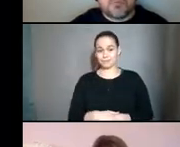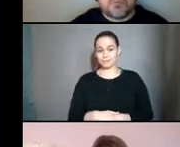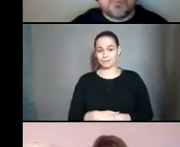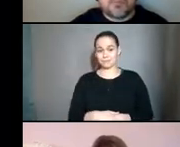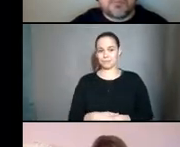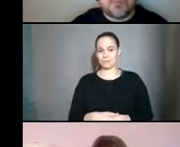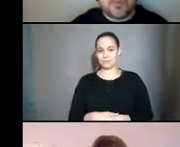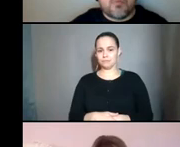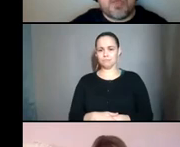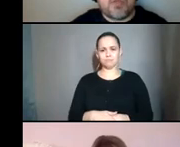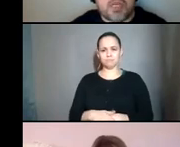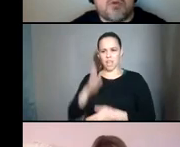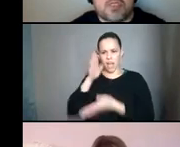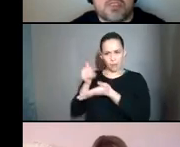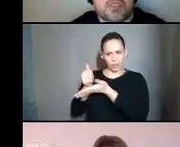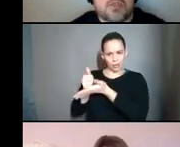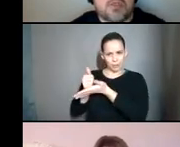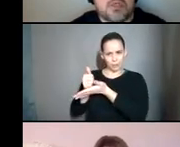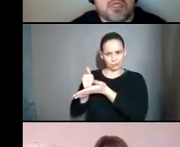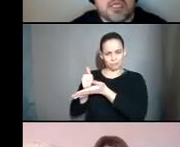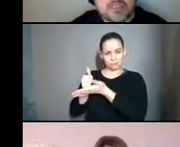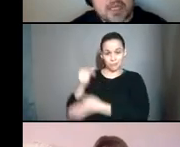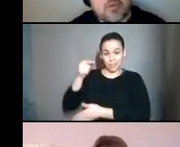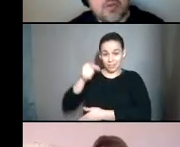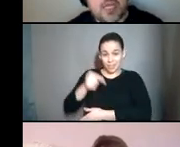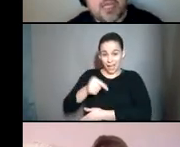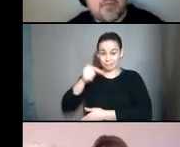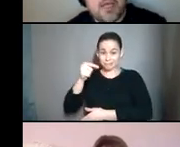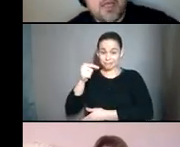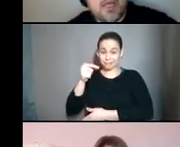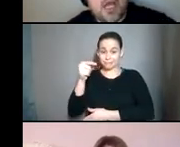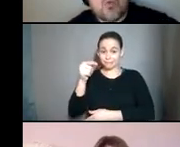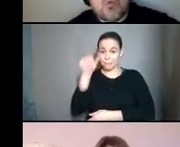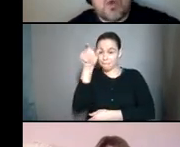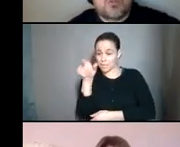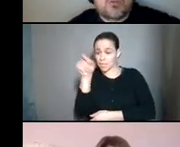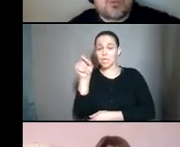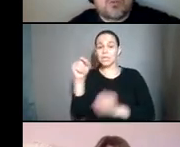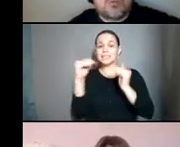I'll help you with this one. This marker is equal to 1/4.